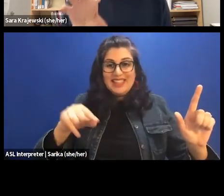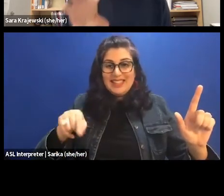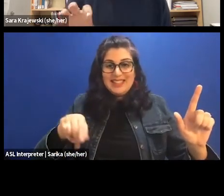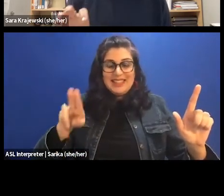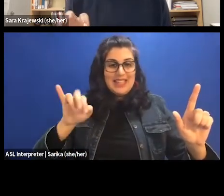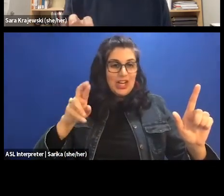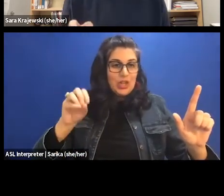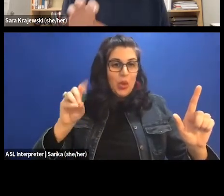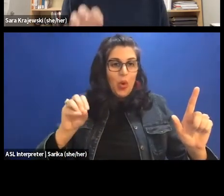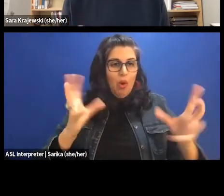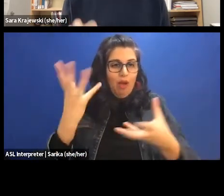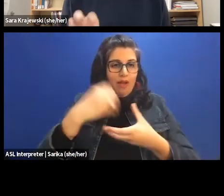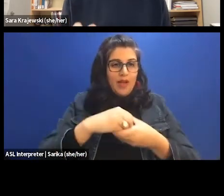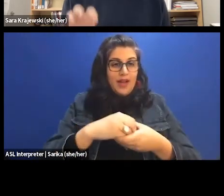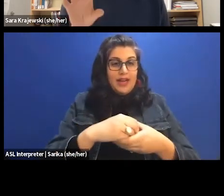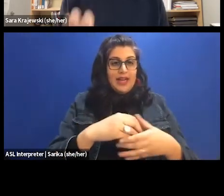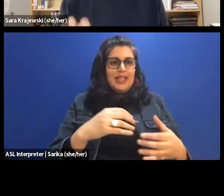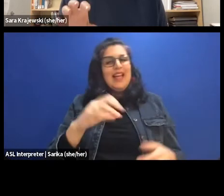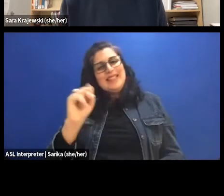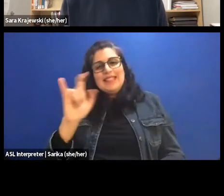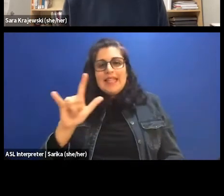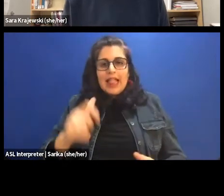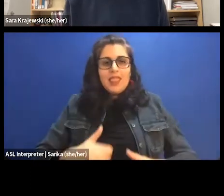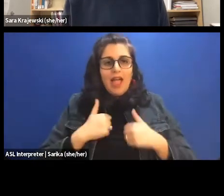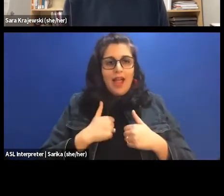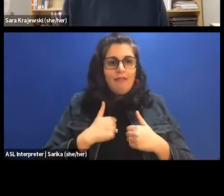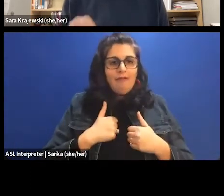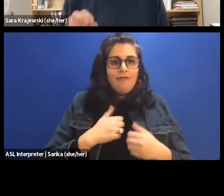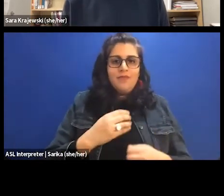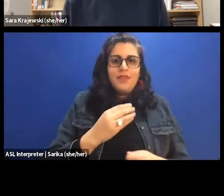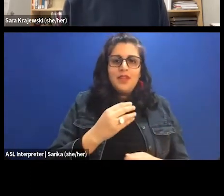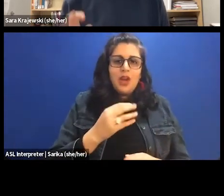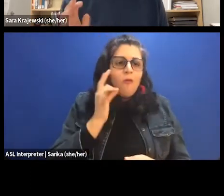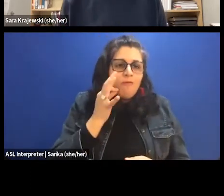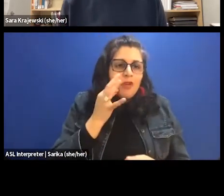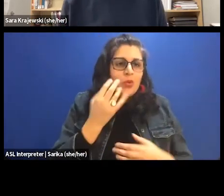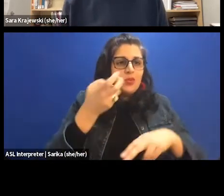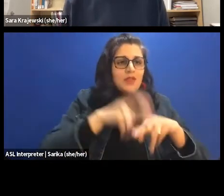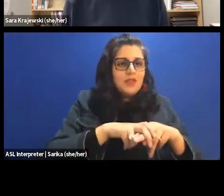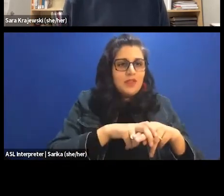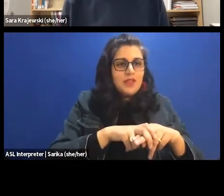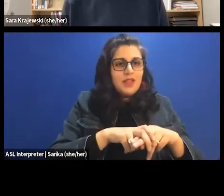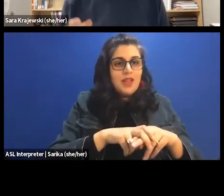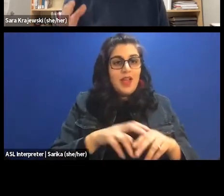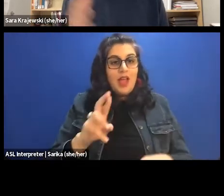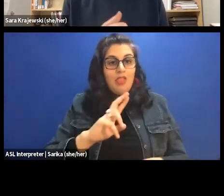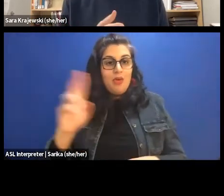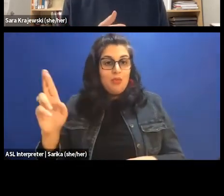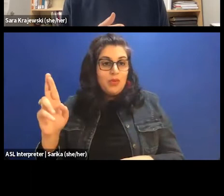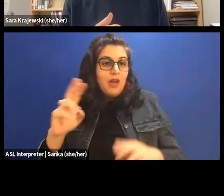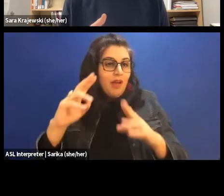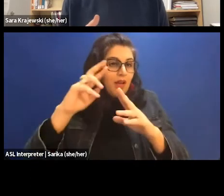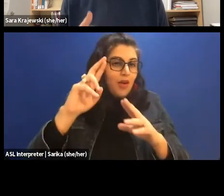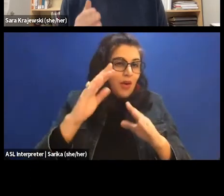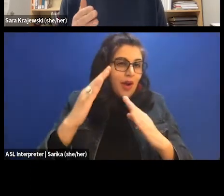still life into the foreground of this piece, living nature. A wall on the right half of the painting recedes sharply